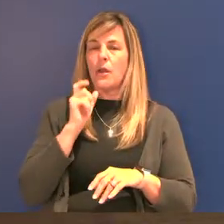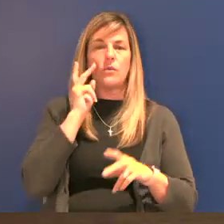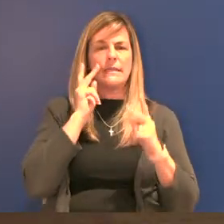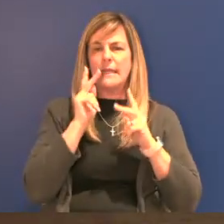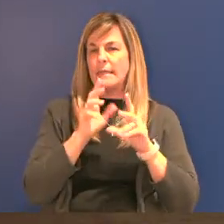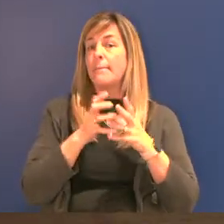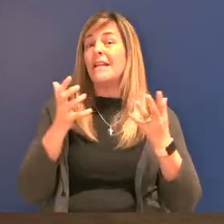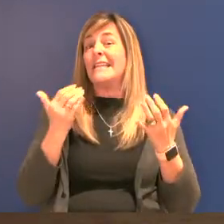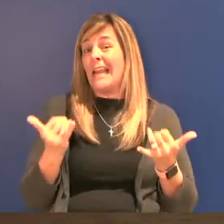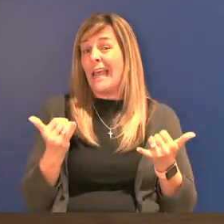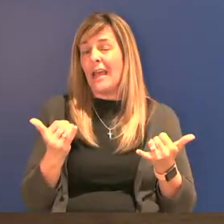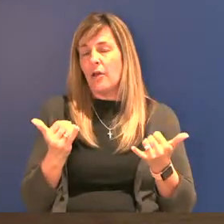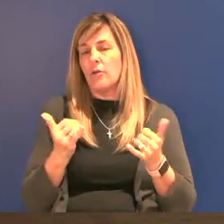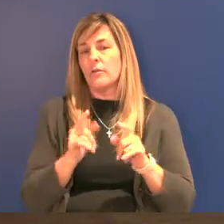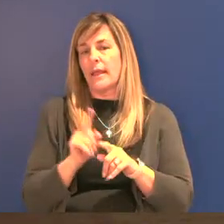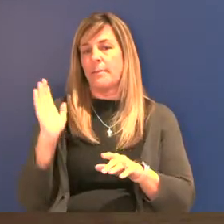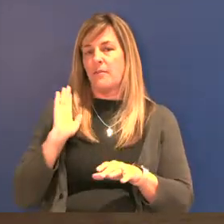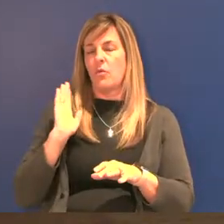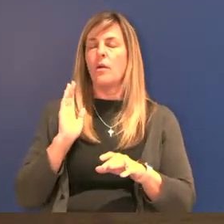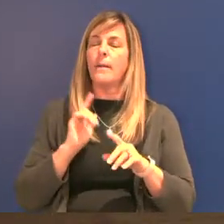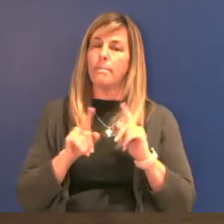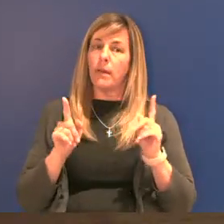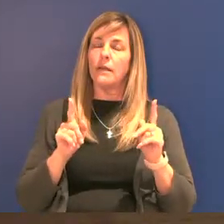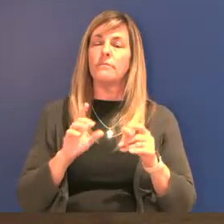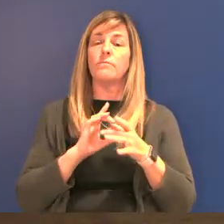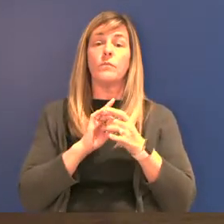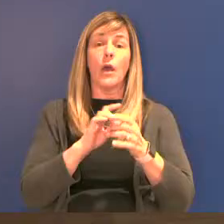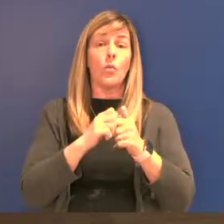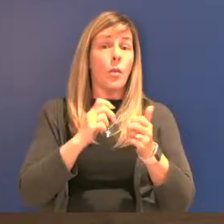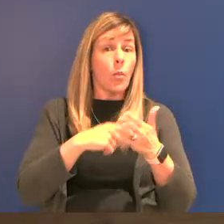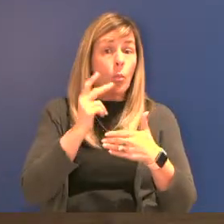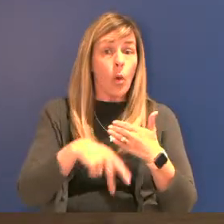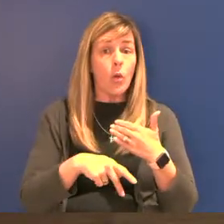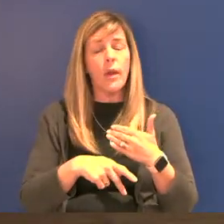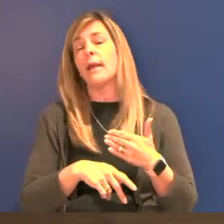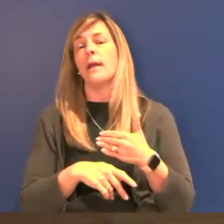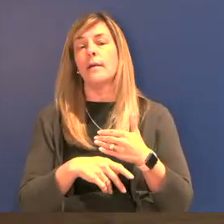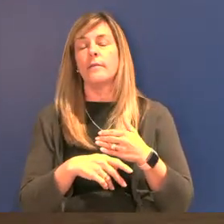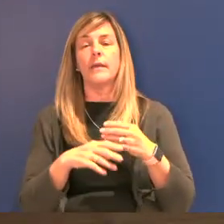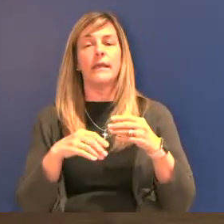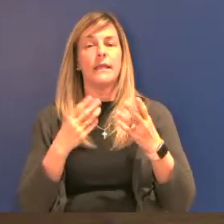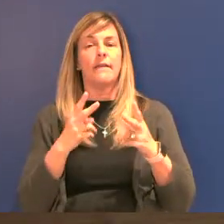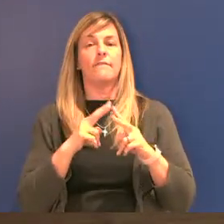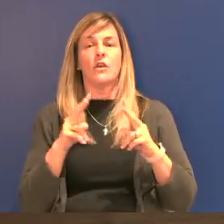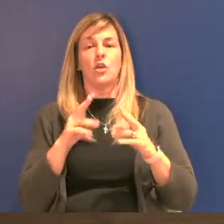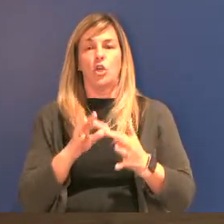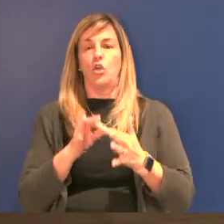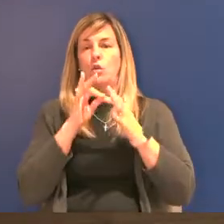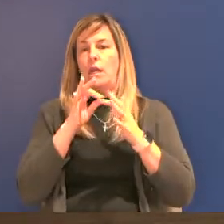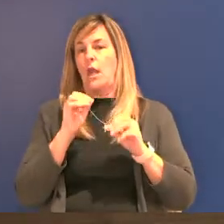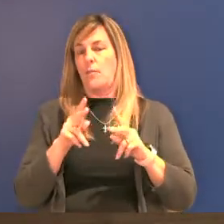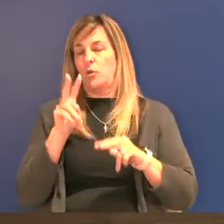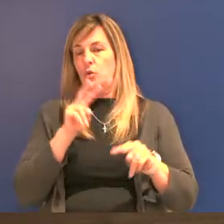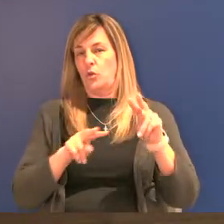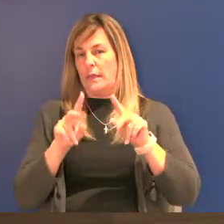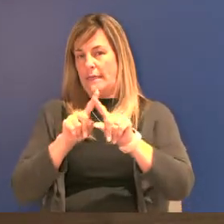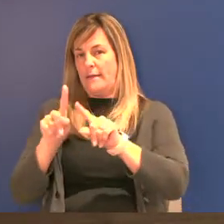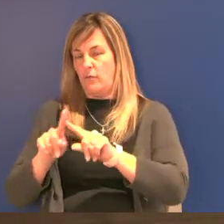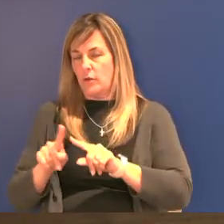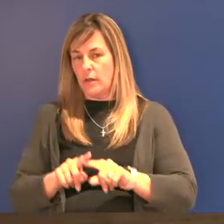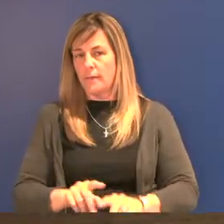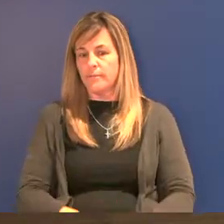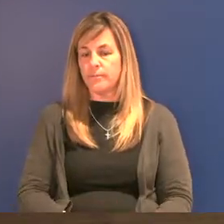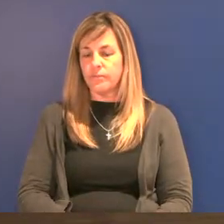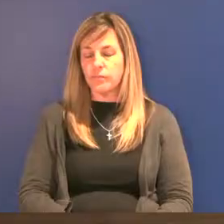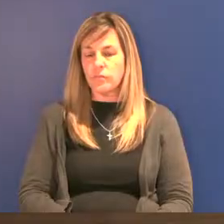as much as we do now. But again, as far as the programming, it gives us a very unique opportunity to look at things differently. Also,